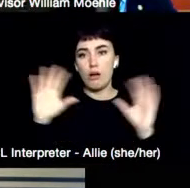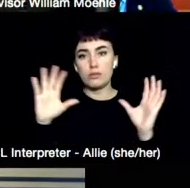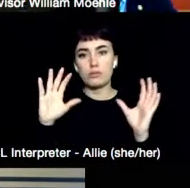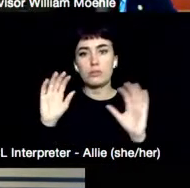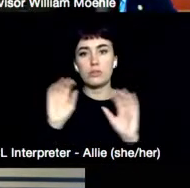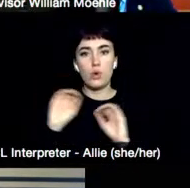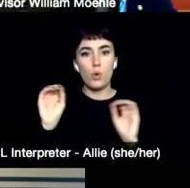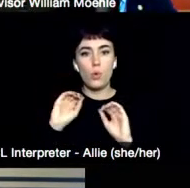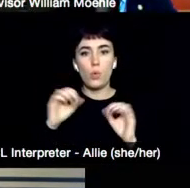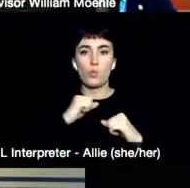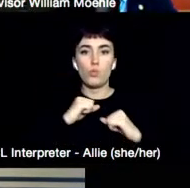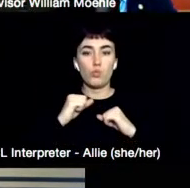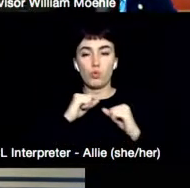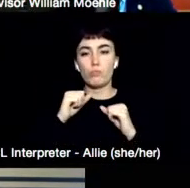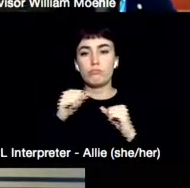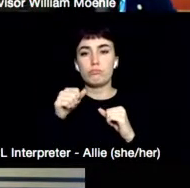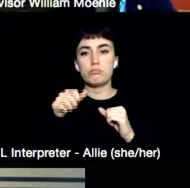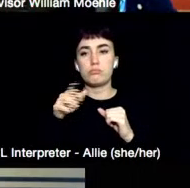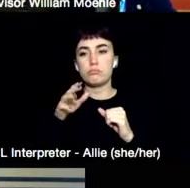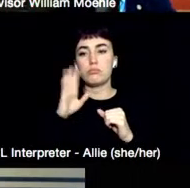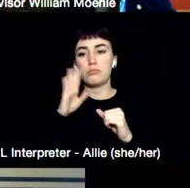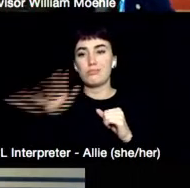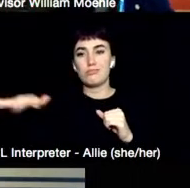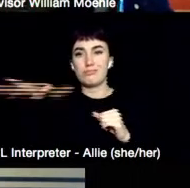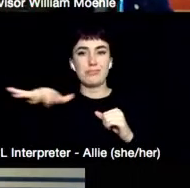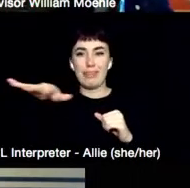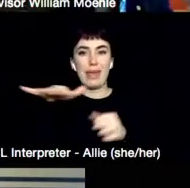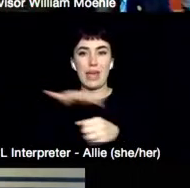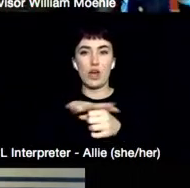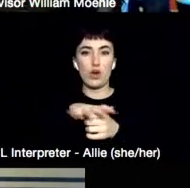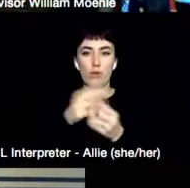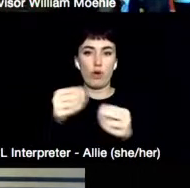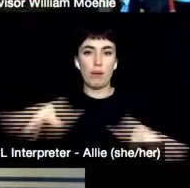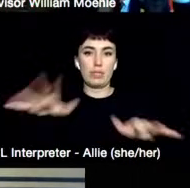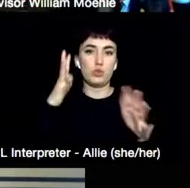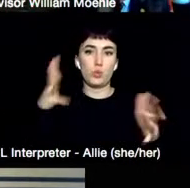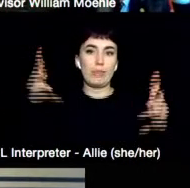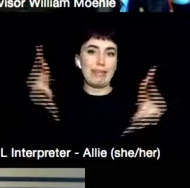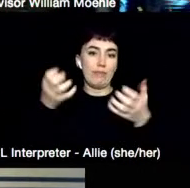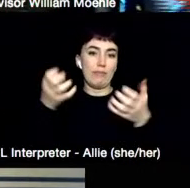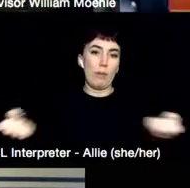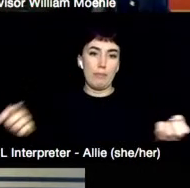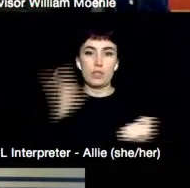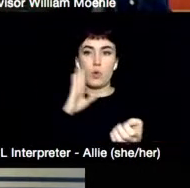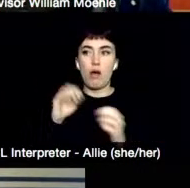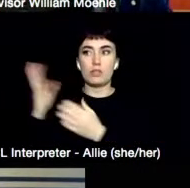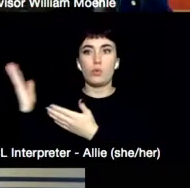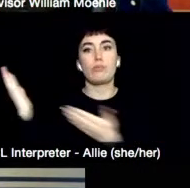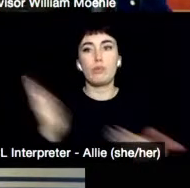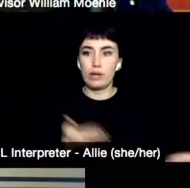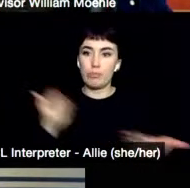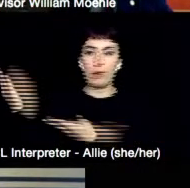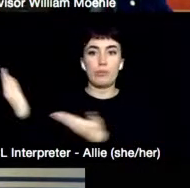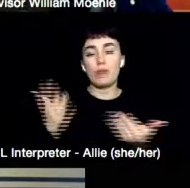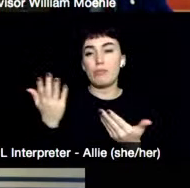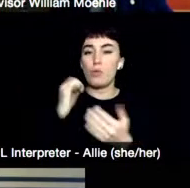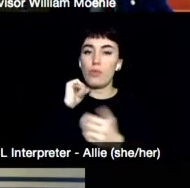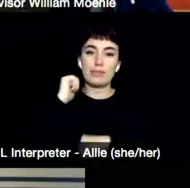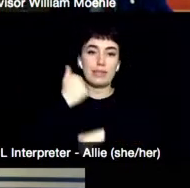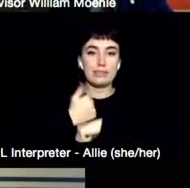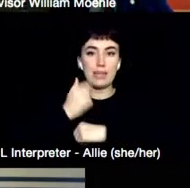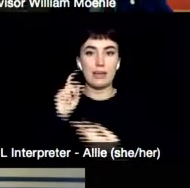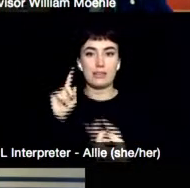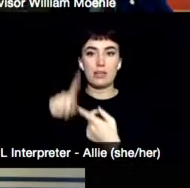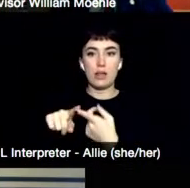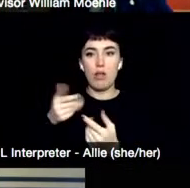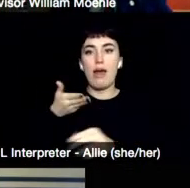no room along the right of way or properties along there. But we would not have that set in stone until